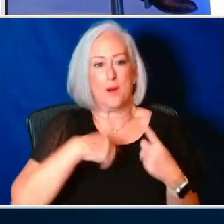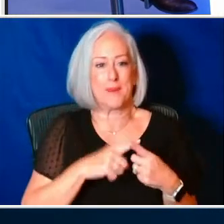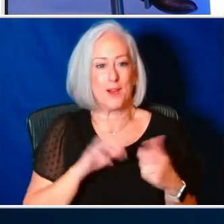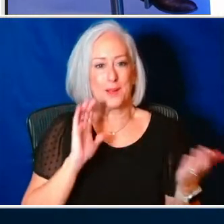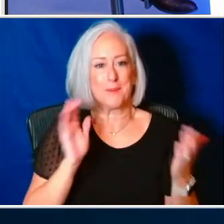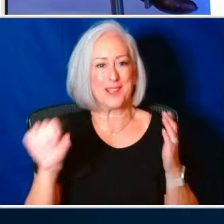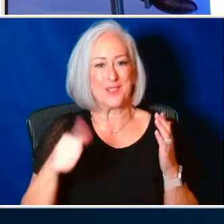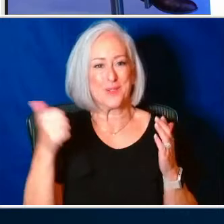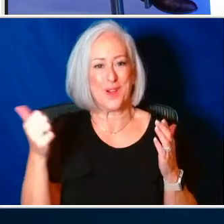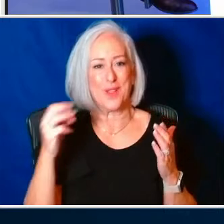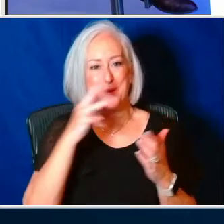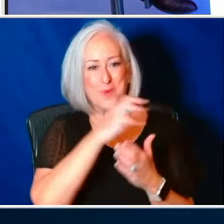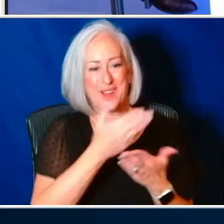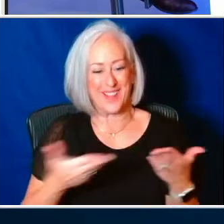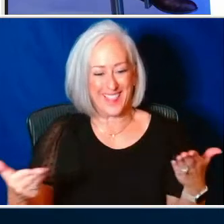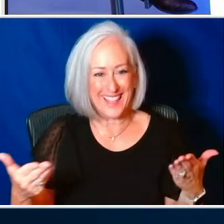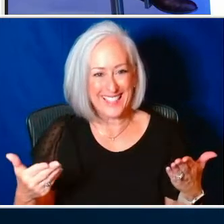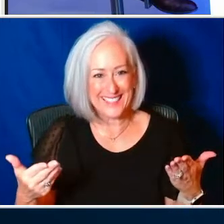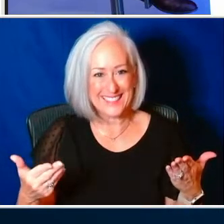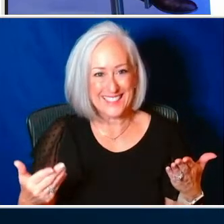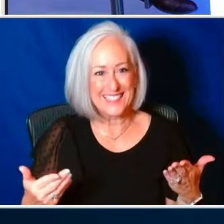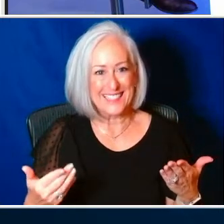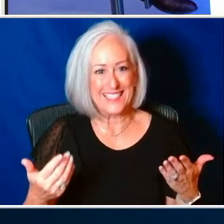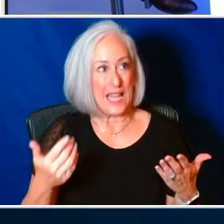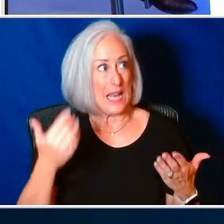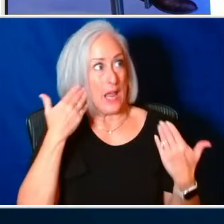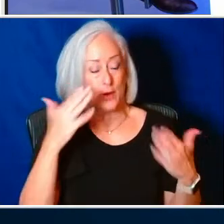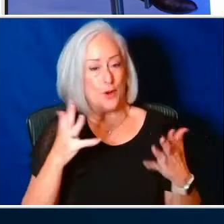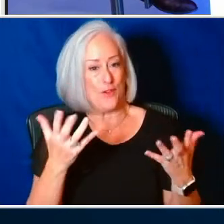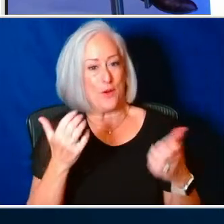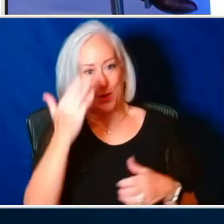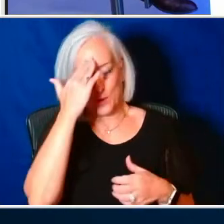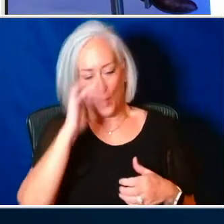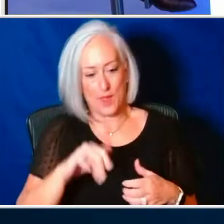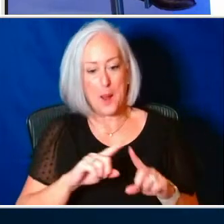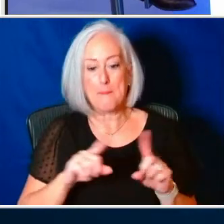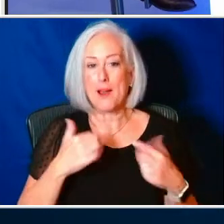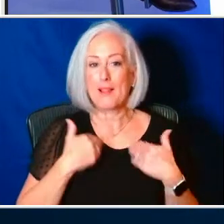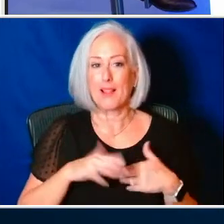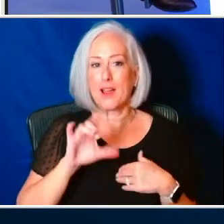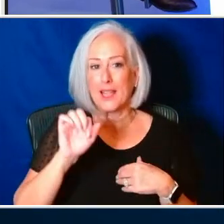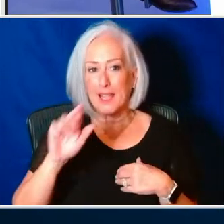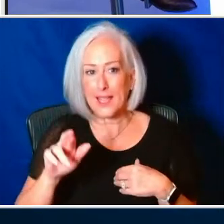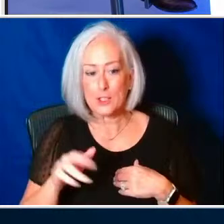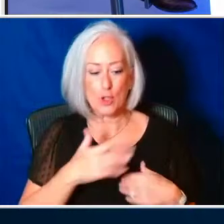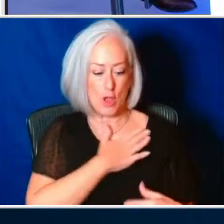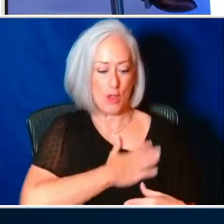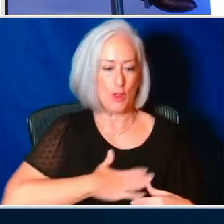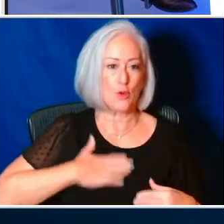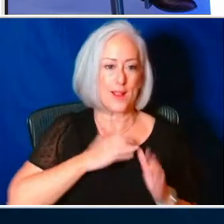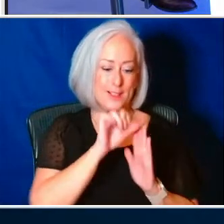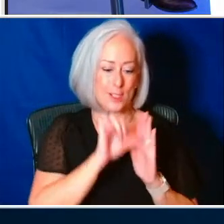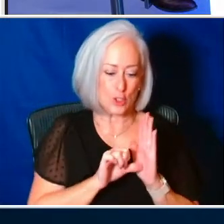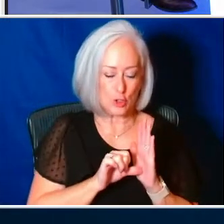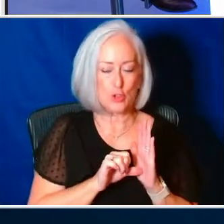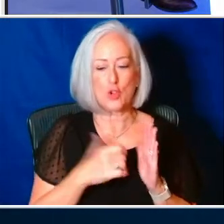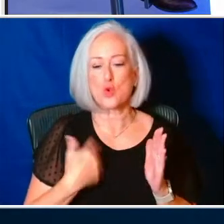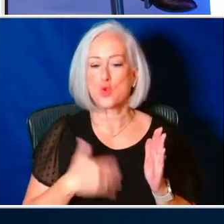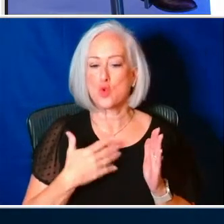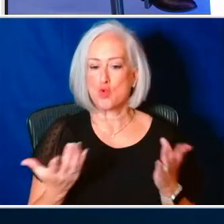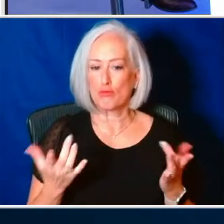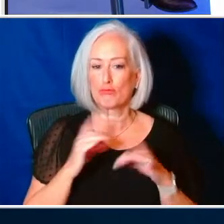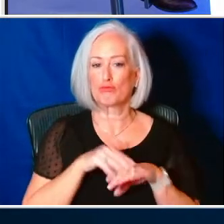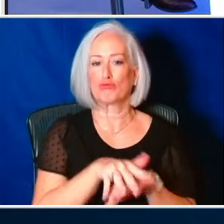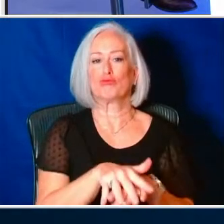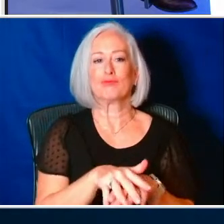I'm like, gosh, do I really know anything about that? I don't know. But at least this whole lung cancer, thoracic surgery, we're kind of in the element here. Let's get some final thoughts from